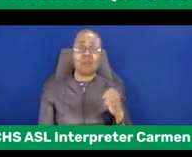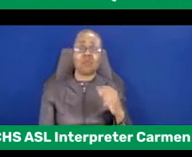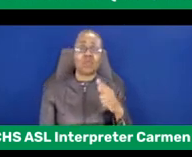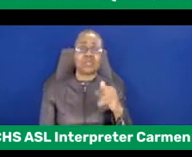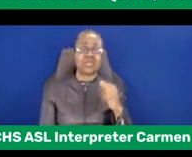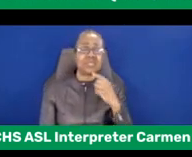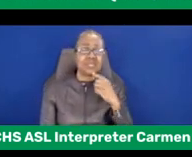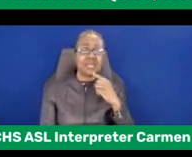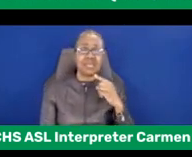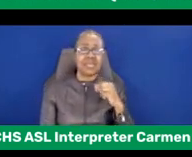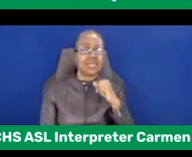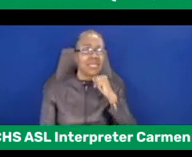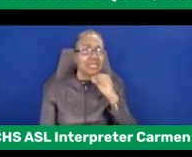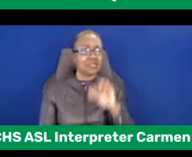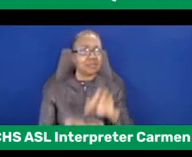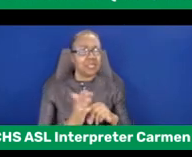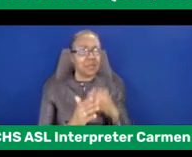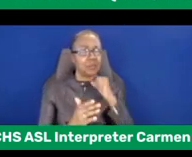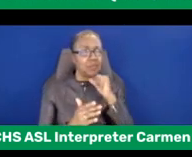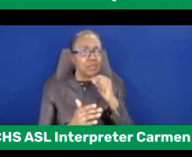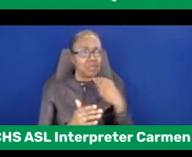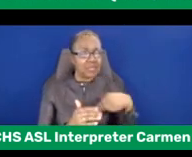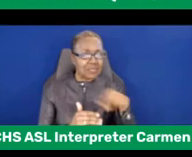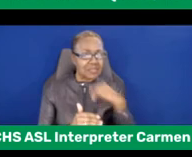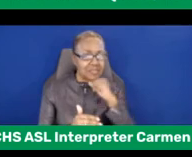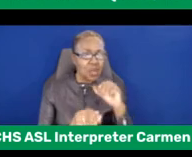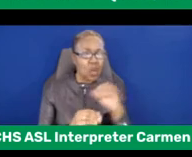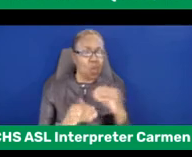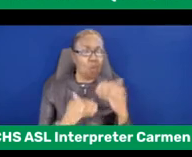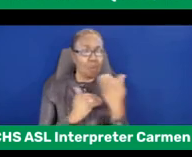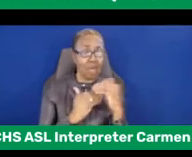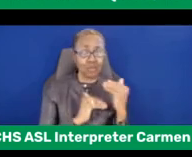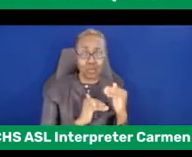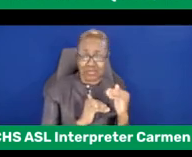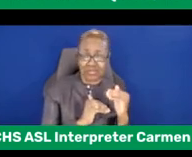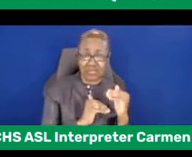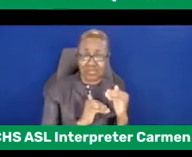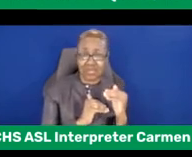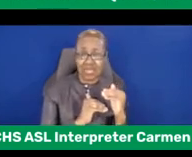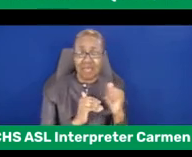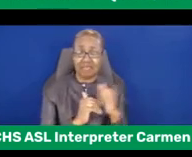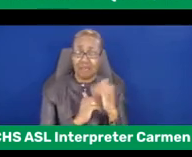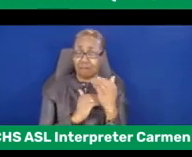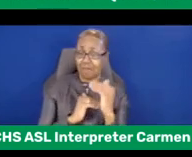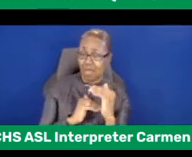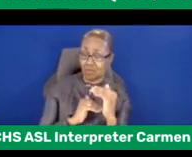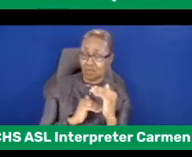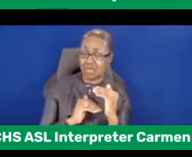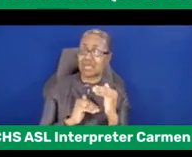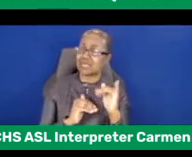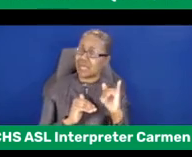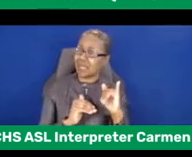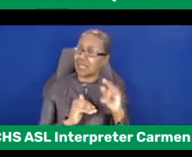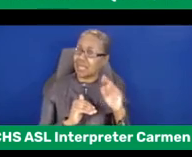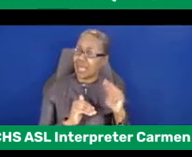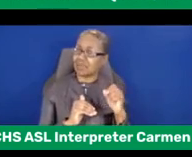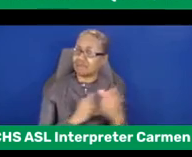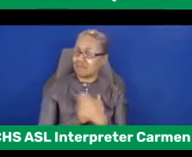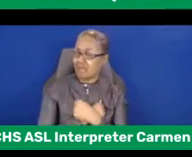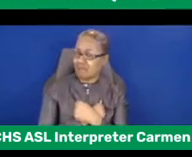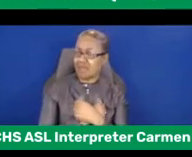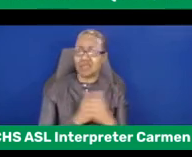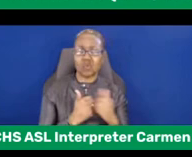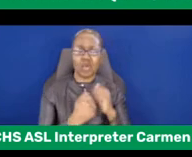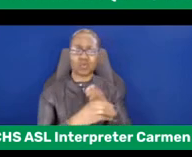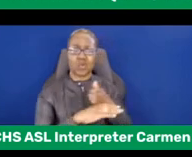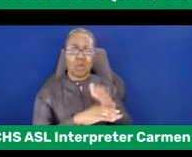mean that there aren't boundaries. And in fact, like boundaries are an act of love. So what does it mean to craft those boundaries with others in